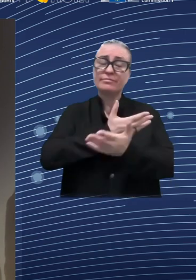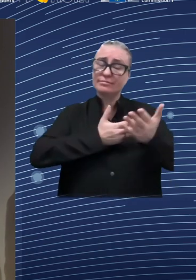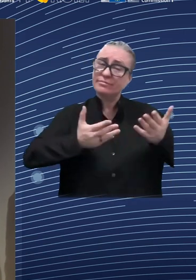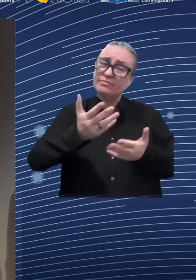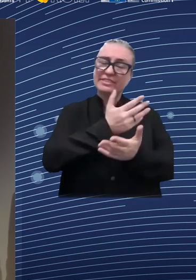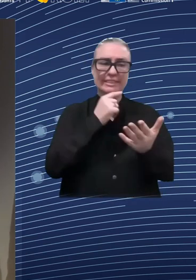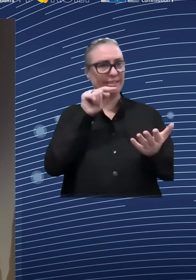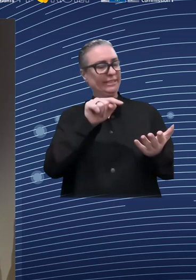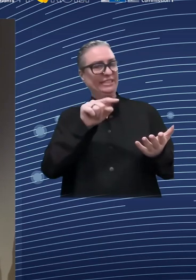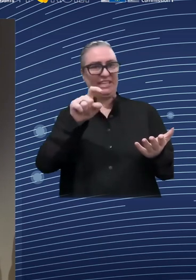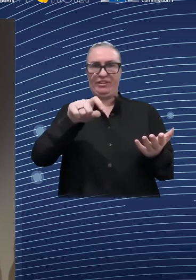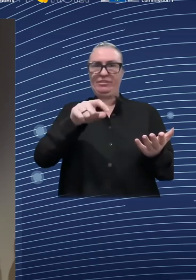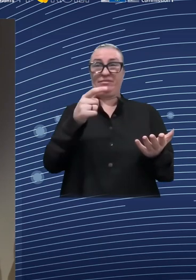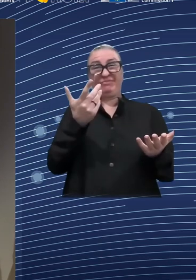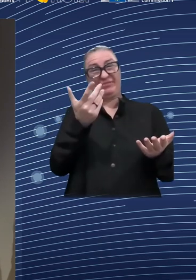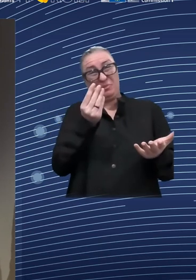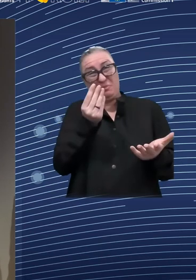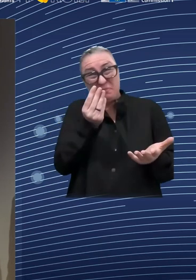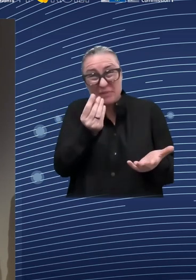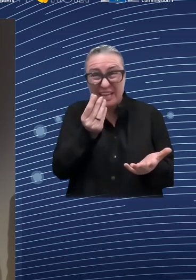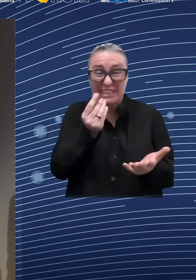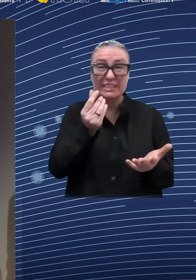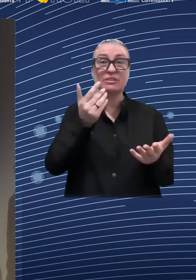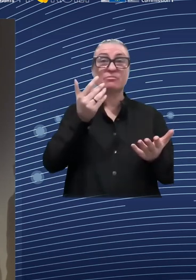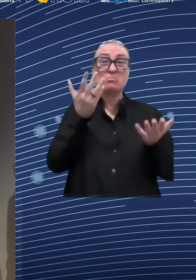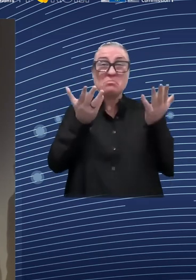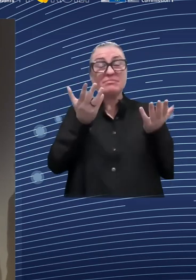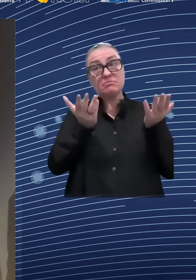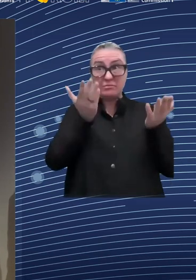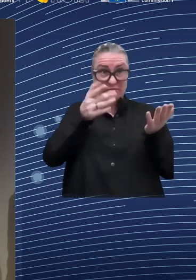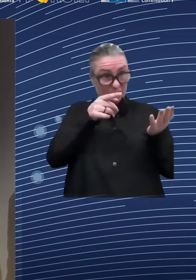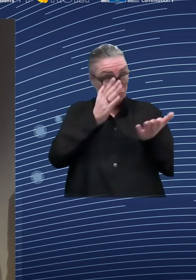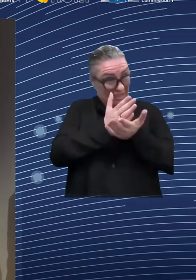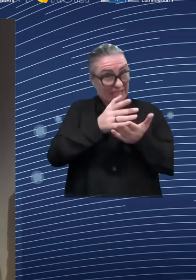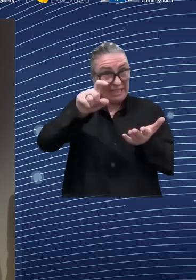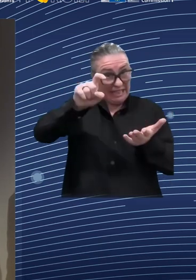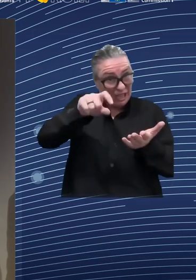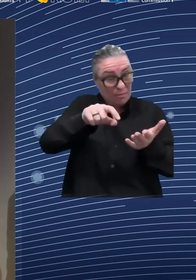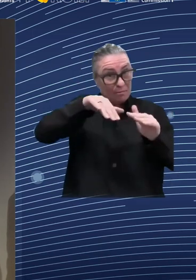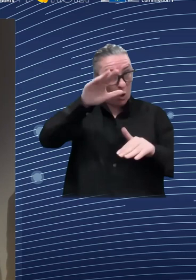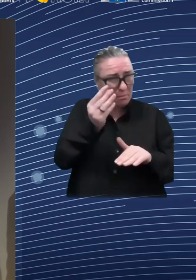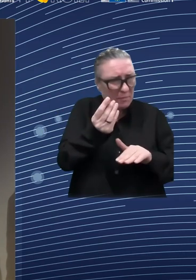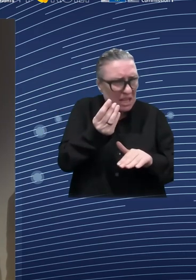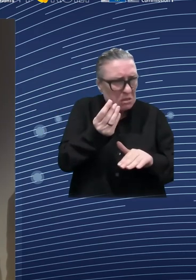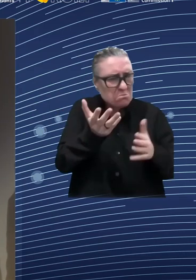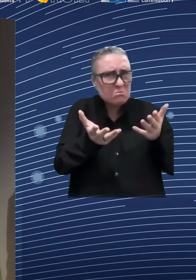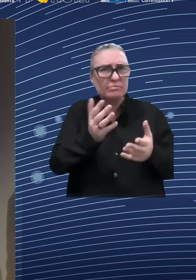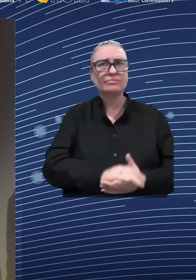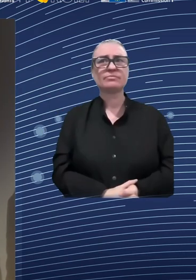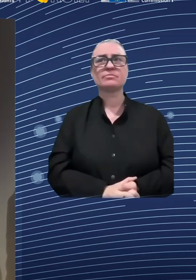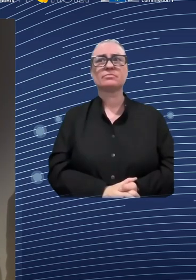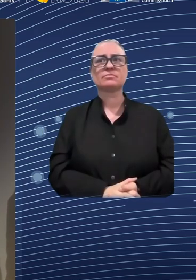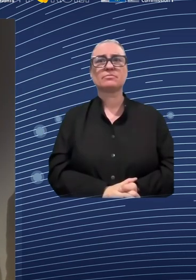speak about increasing funding for specifically delivering trainings, I think I would say